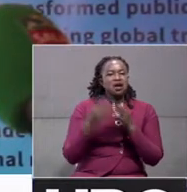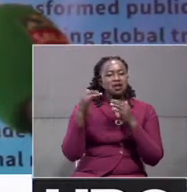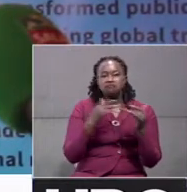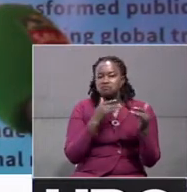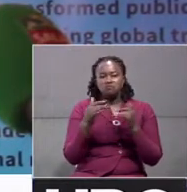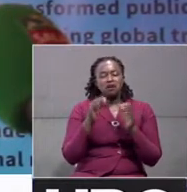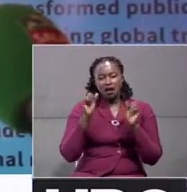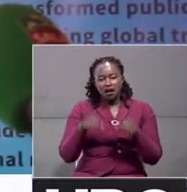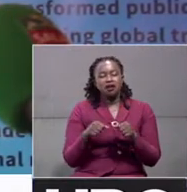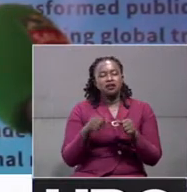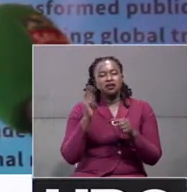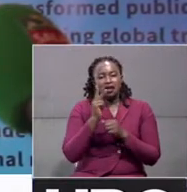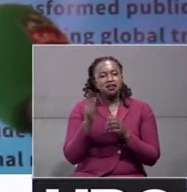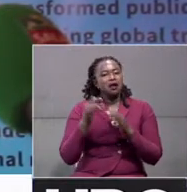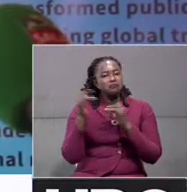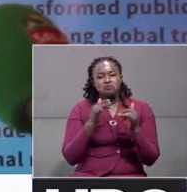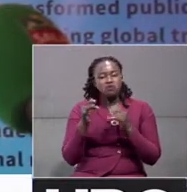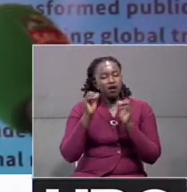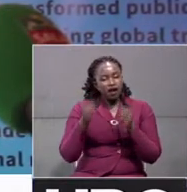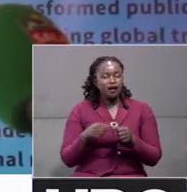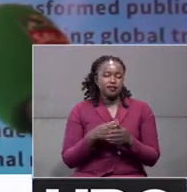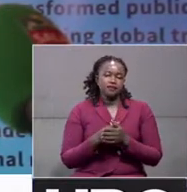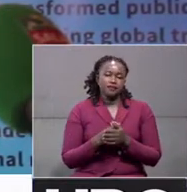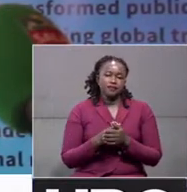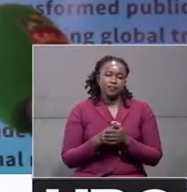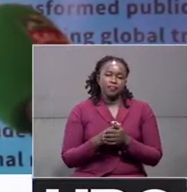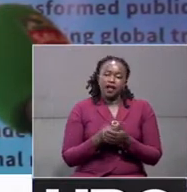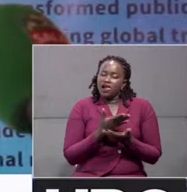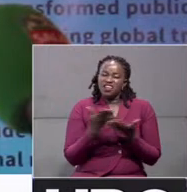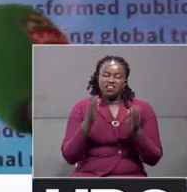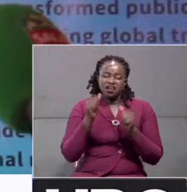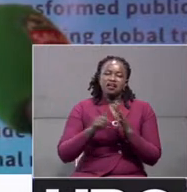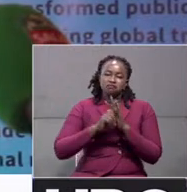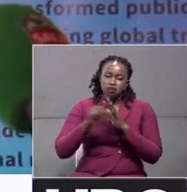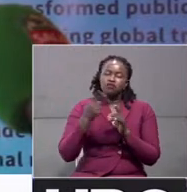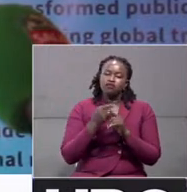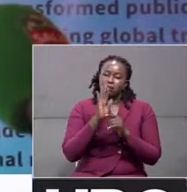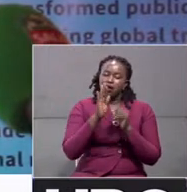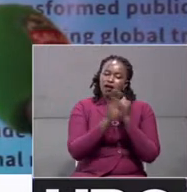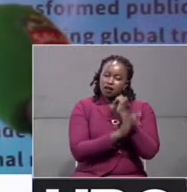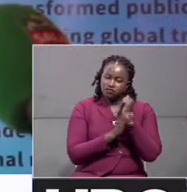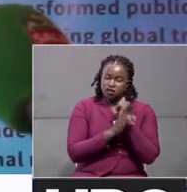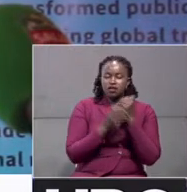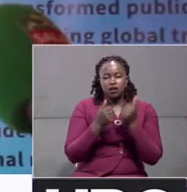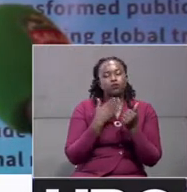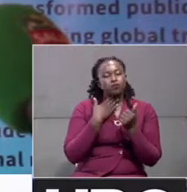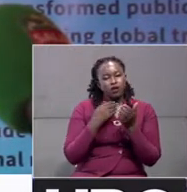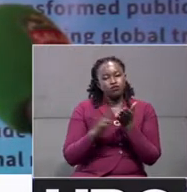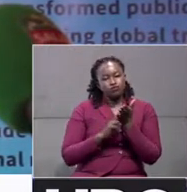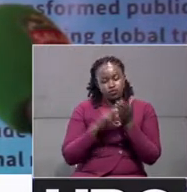Kenya, so we are potential refugees. And I want to take this opportunity to call upon